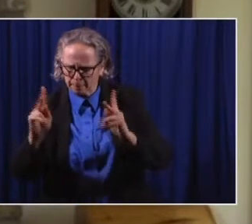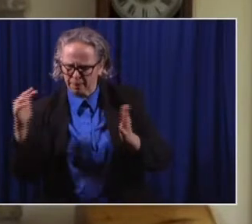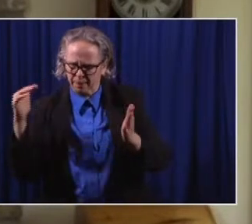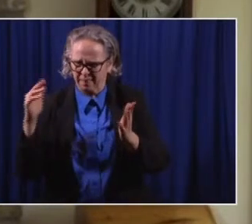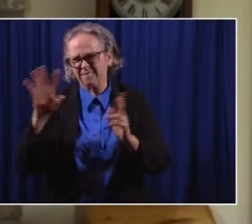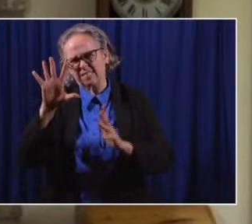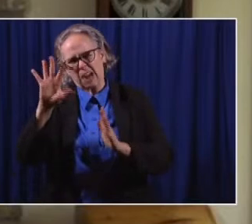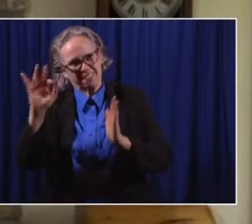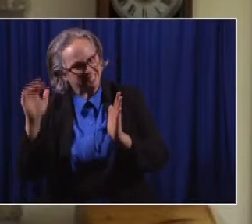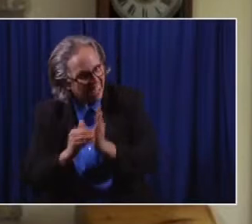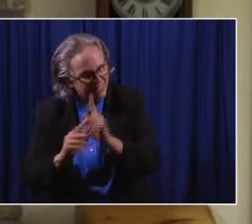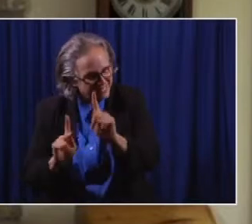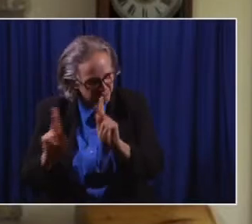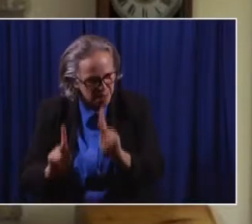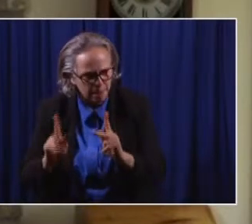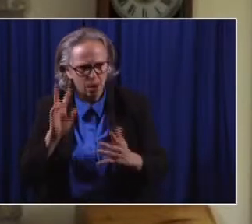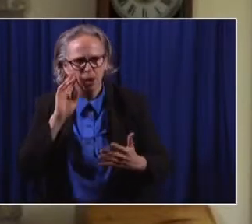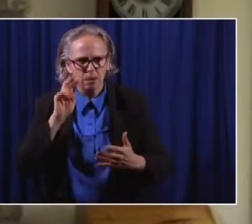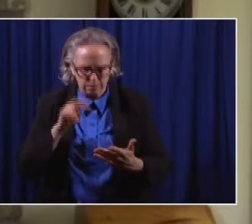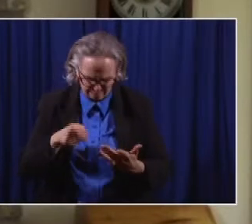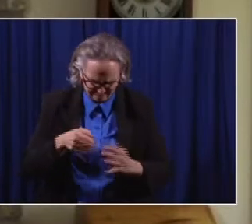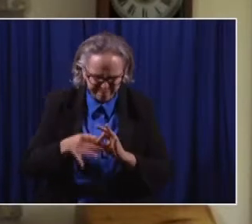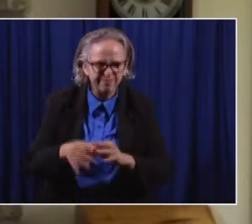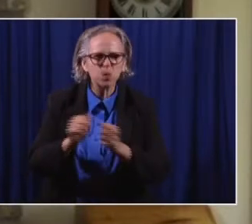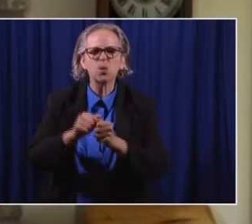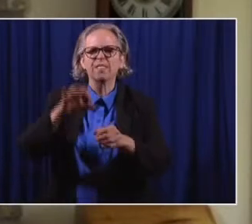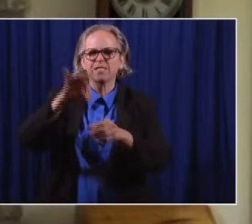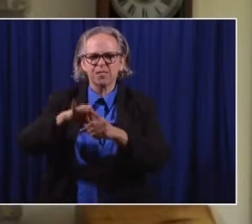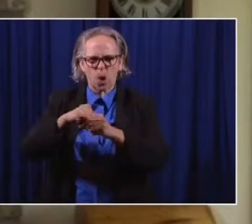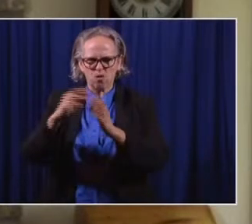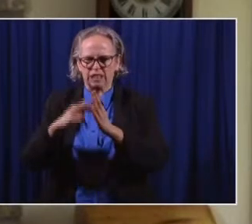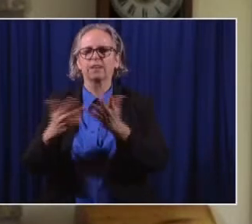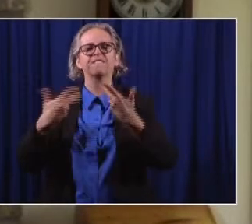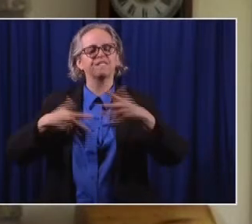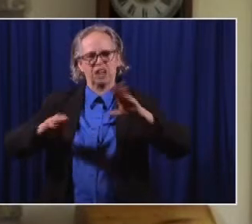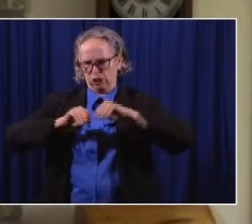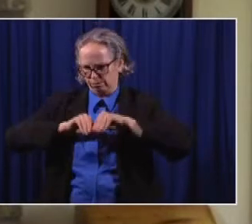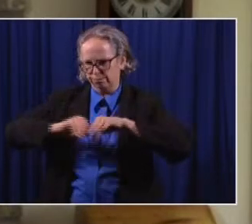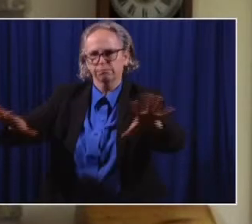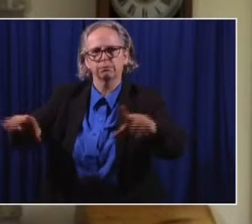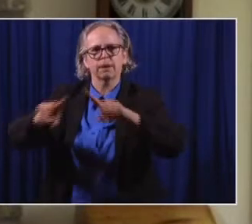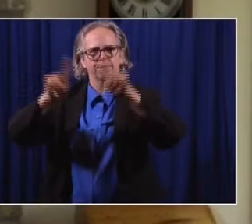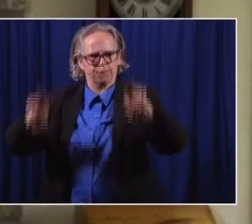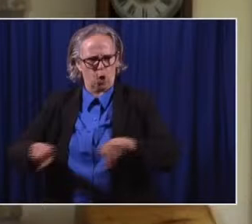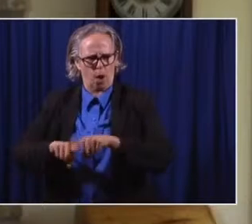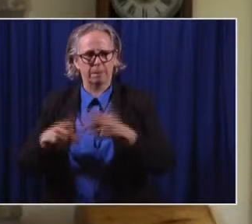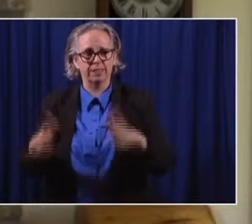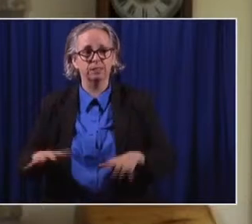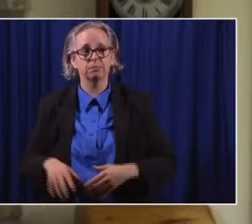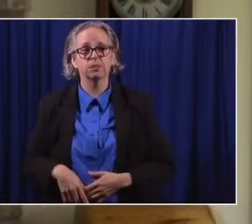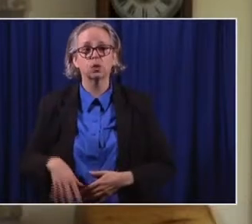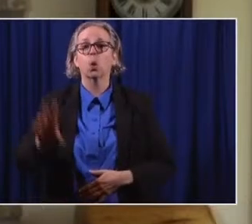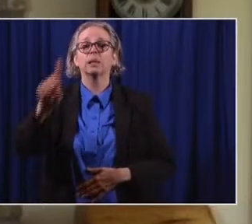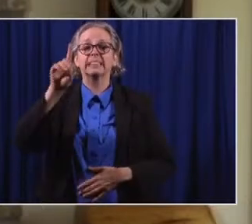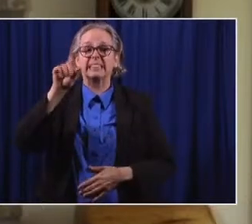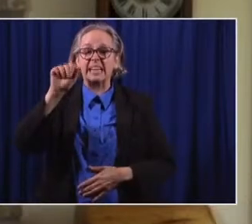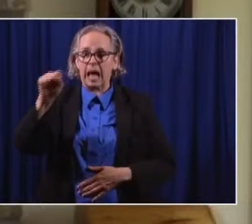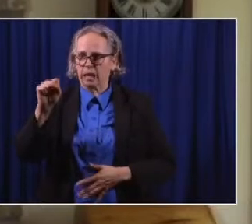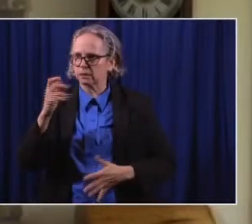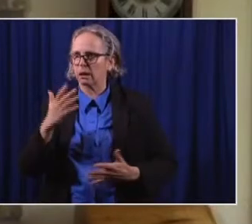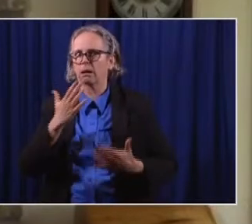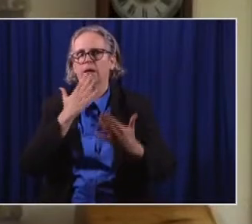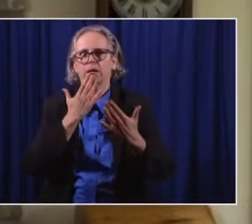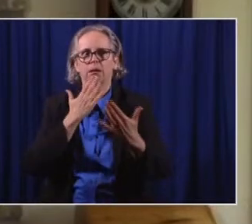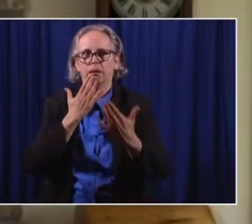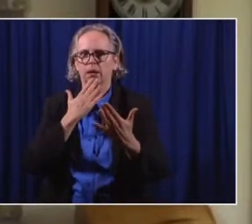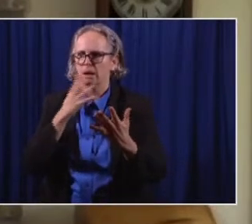for identifying this issue and getting it fixed. So that went out 8 days ago, 7